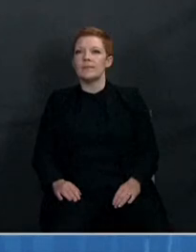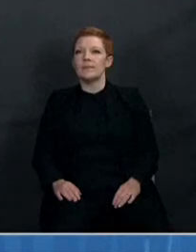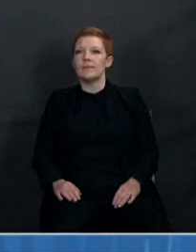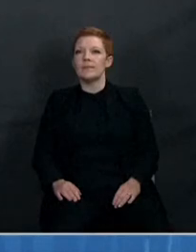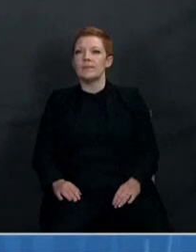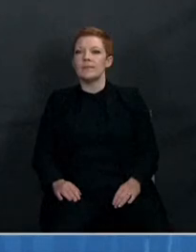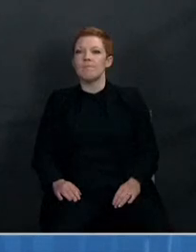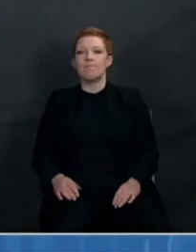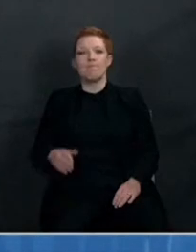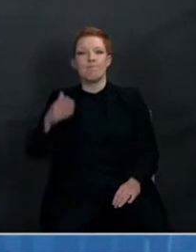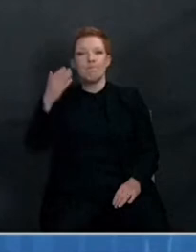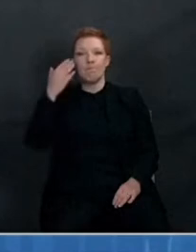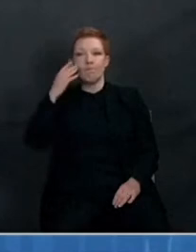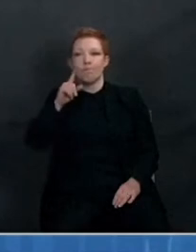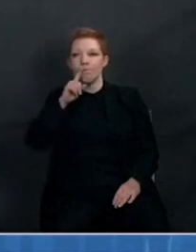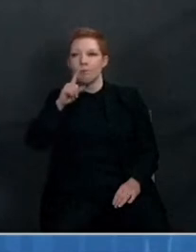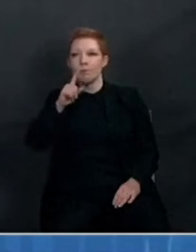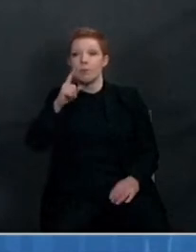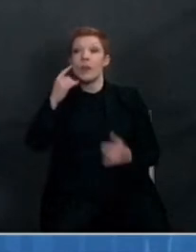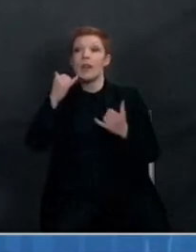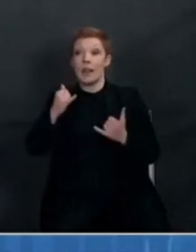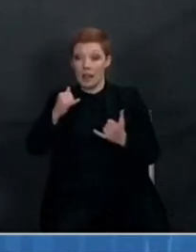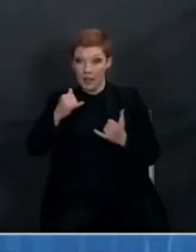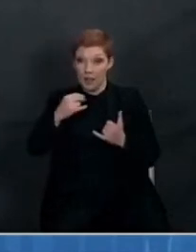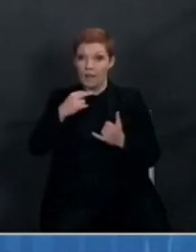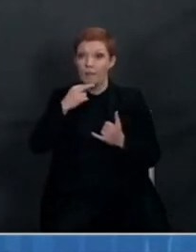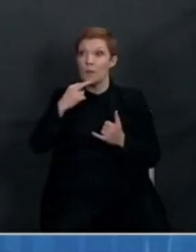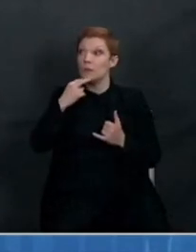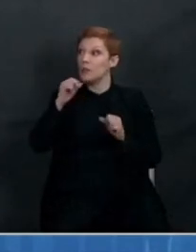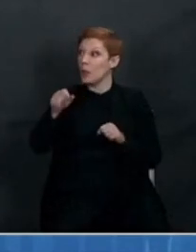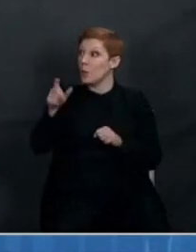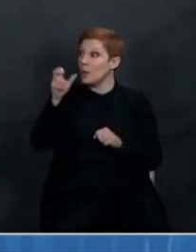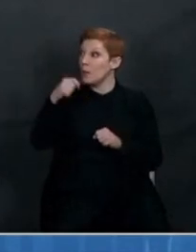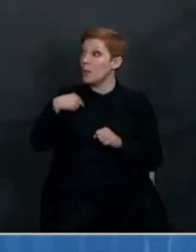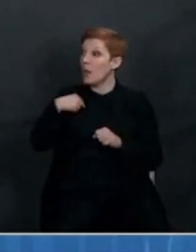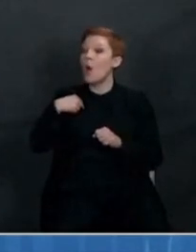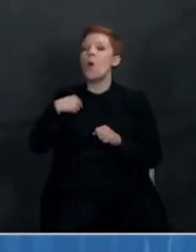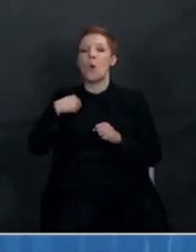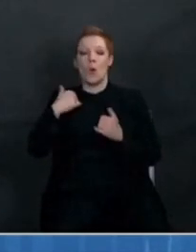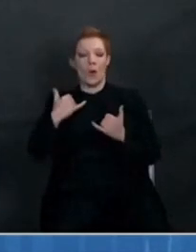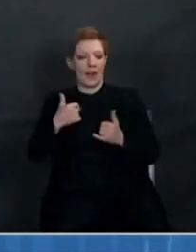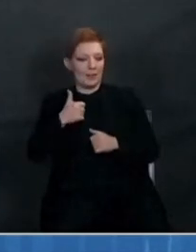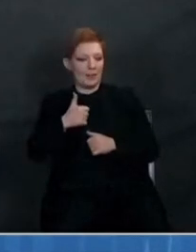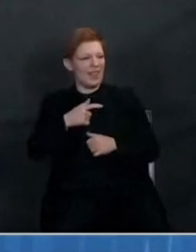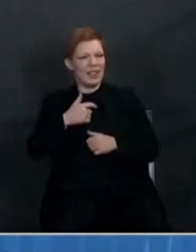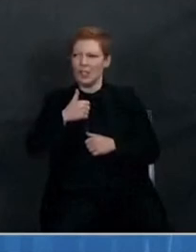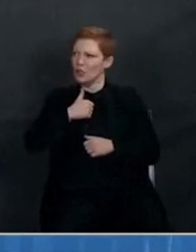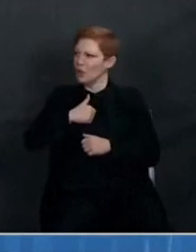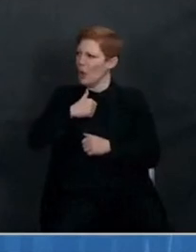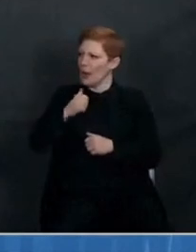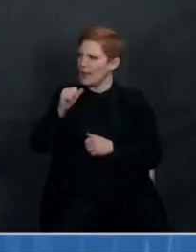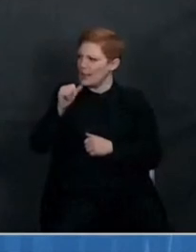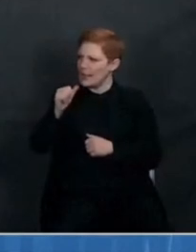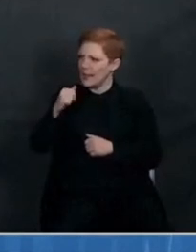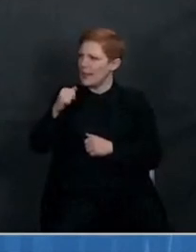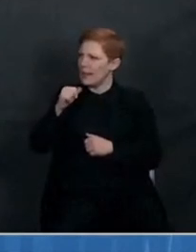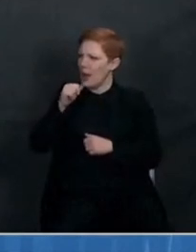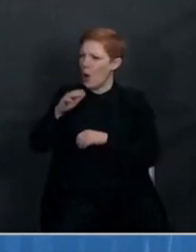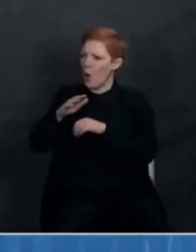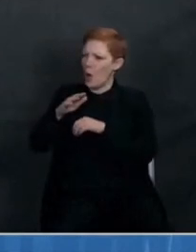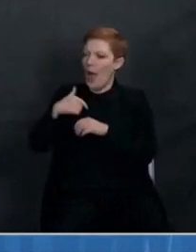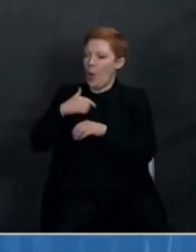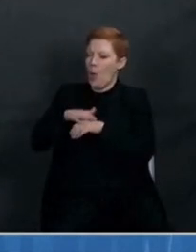All right, I don't know what's going on there. So can you hear me? Sorry. Yep, you're there, Francesca. Okay, sorry, wasn't unmuted before, but I asked,